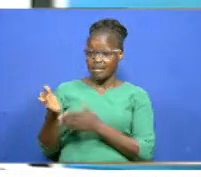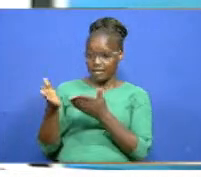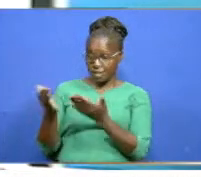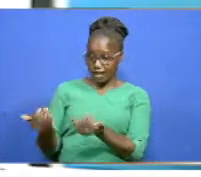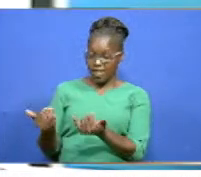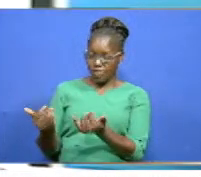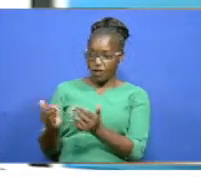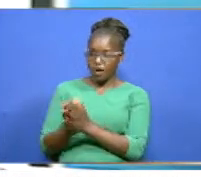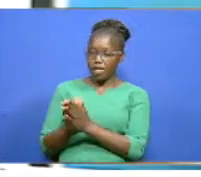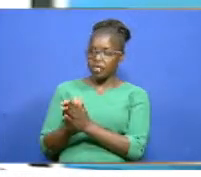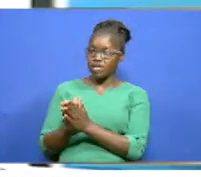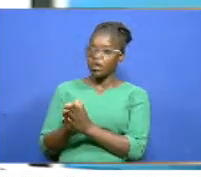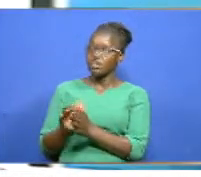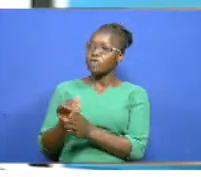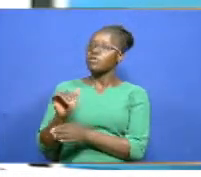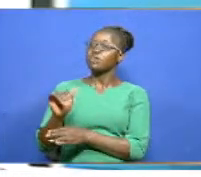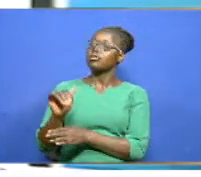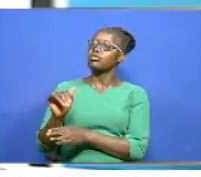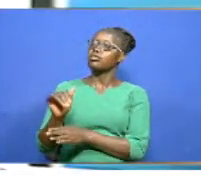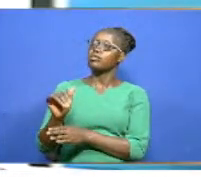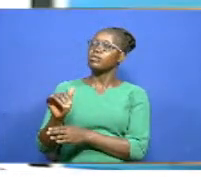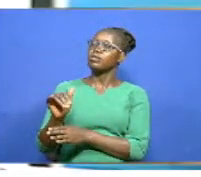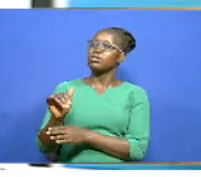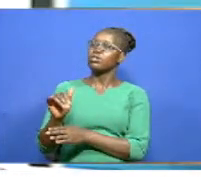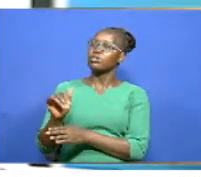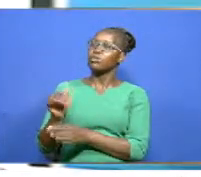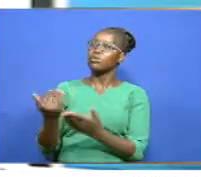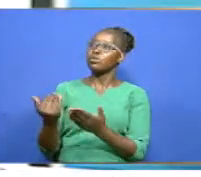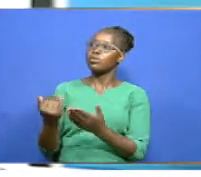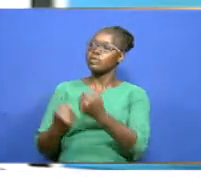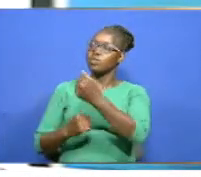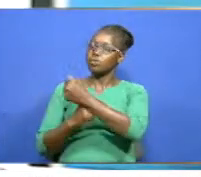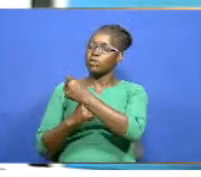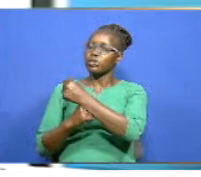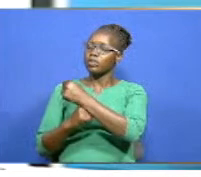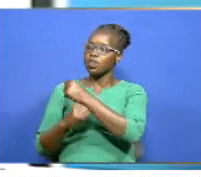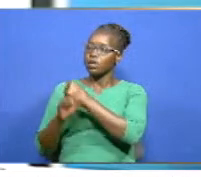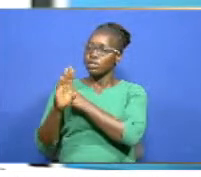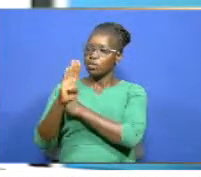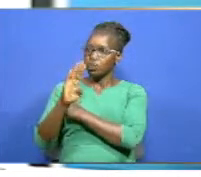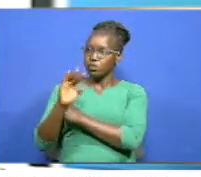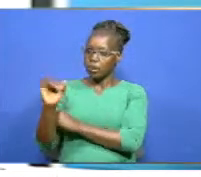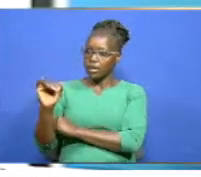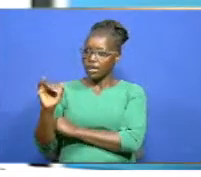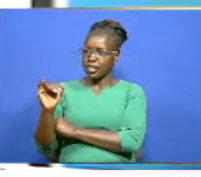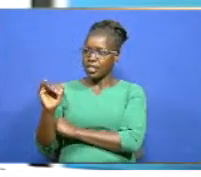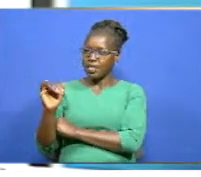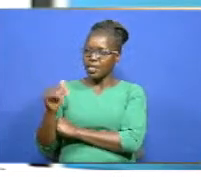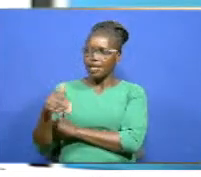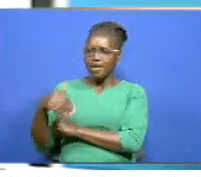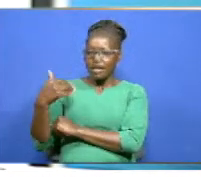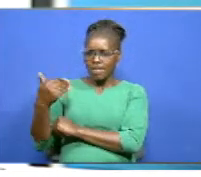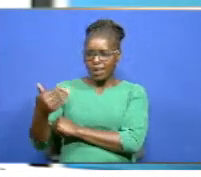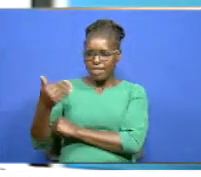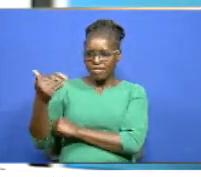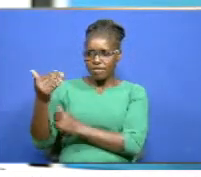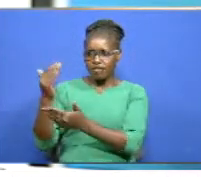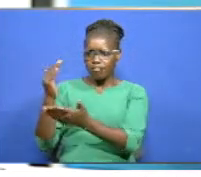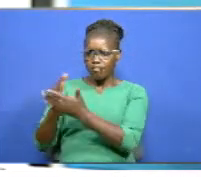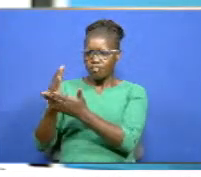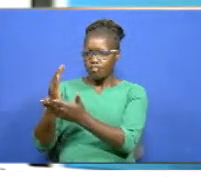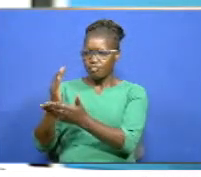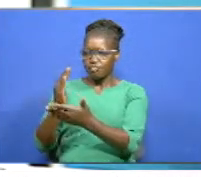the BBI process will want to ensure that every hurdle that is ahead of that